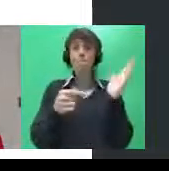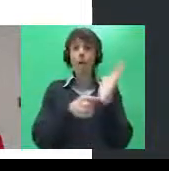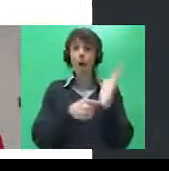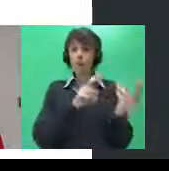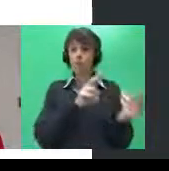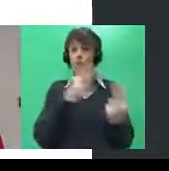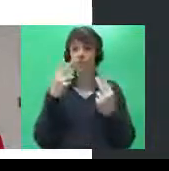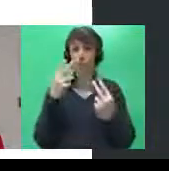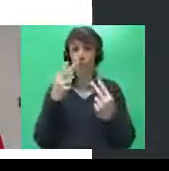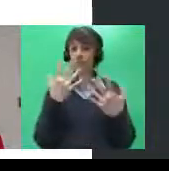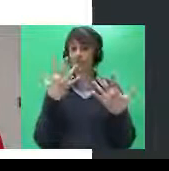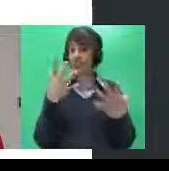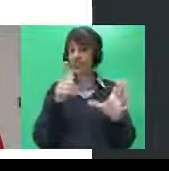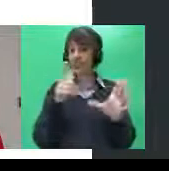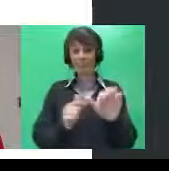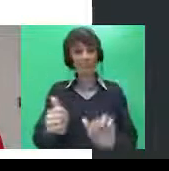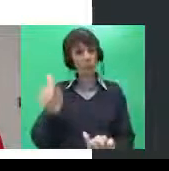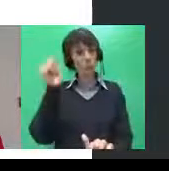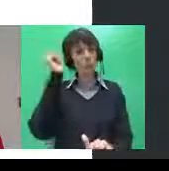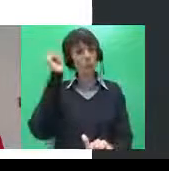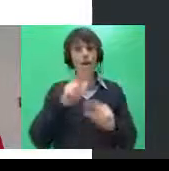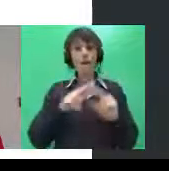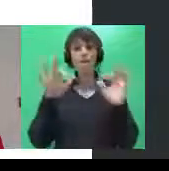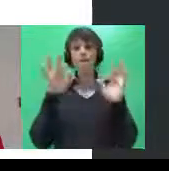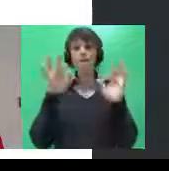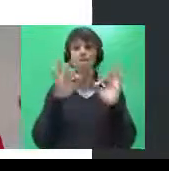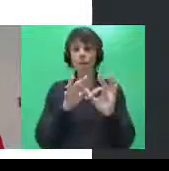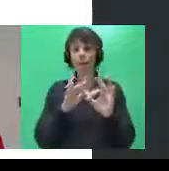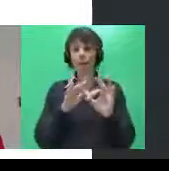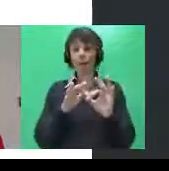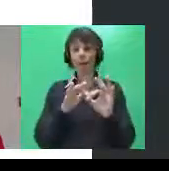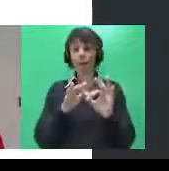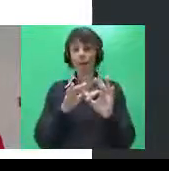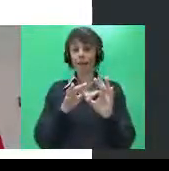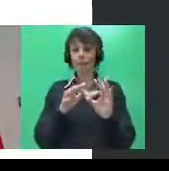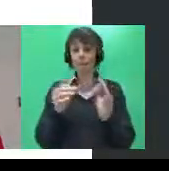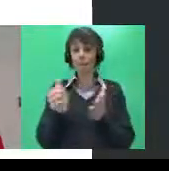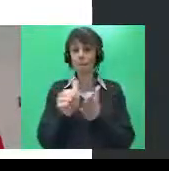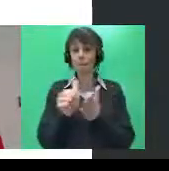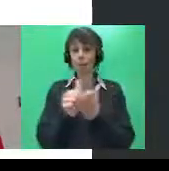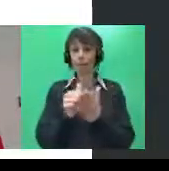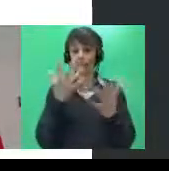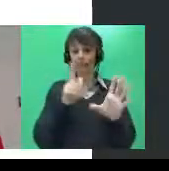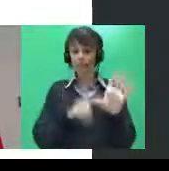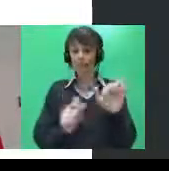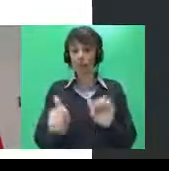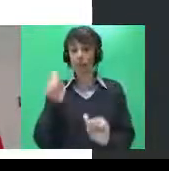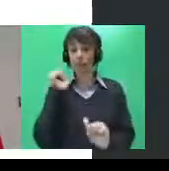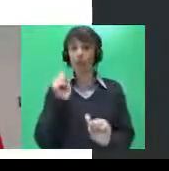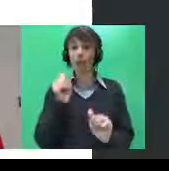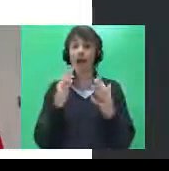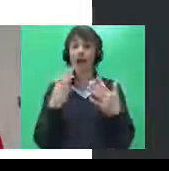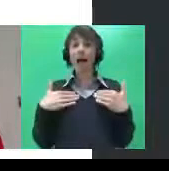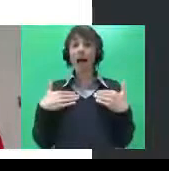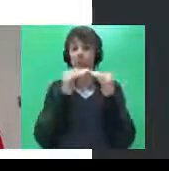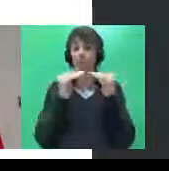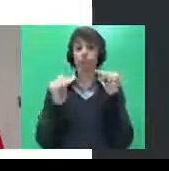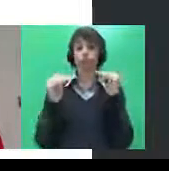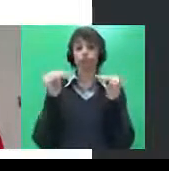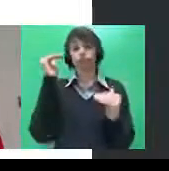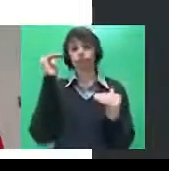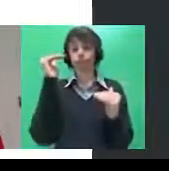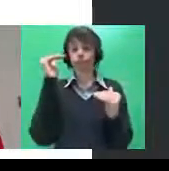February this year, told us that health inequalities are widening. So with all of the investment, with all of the work and the focus on this work,